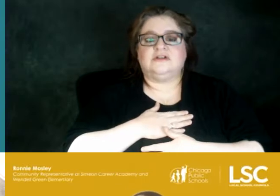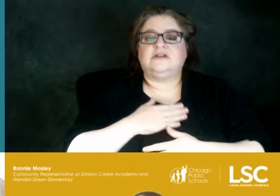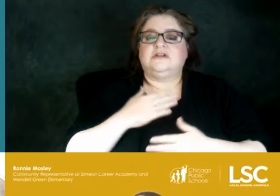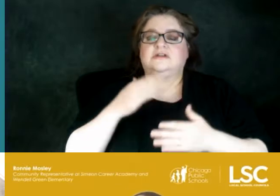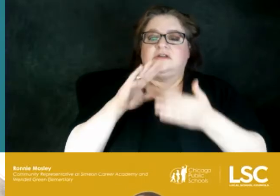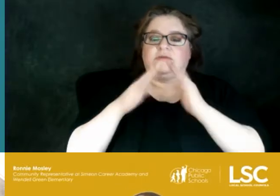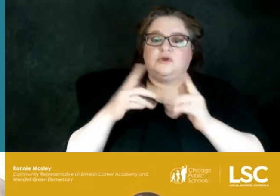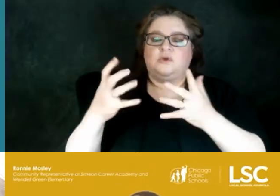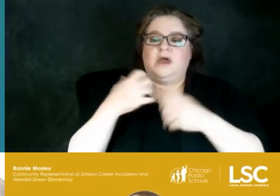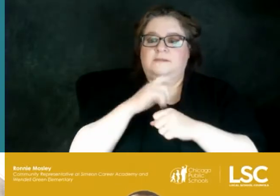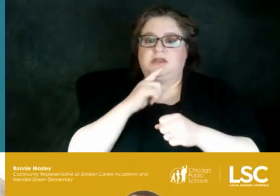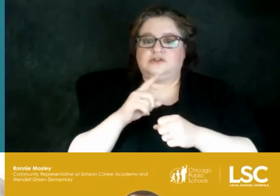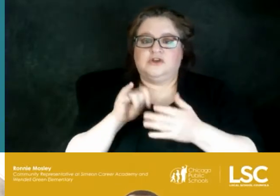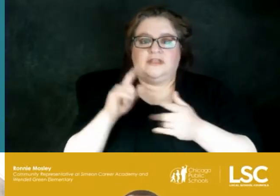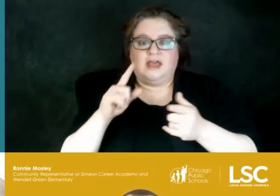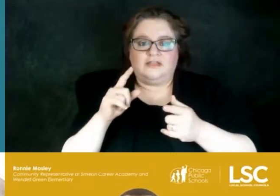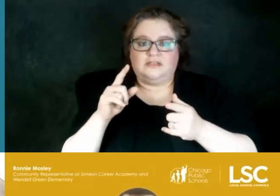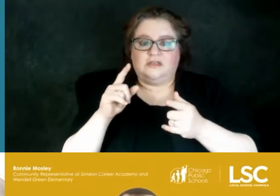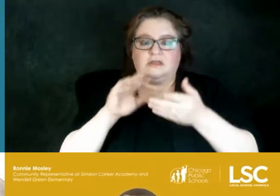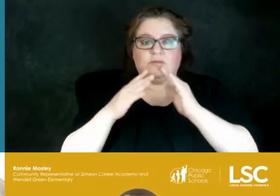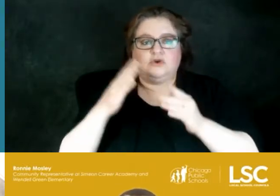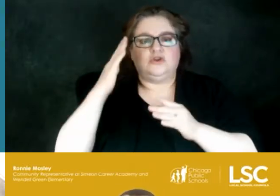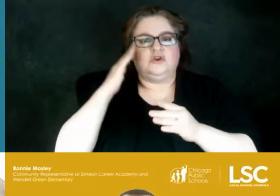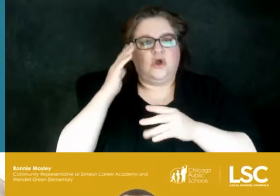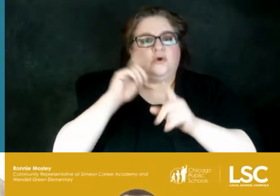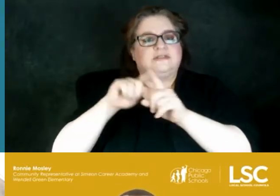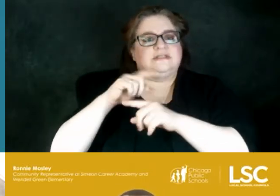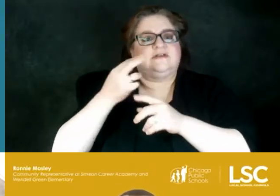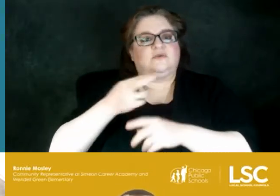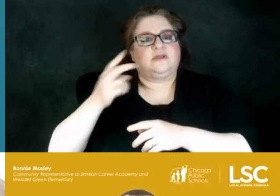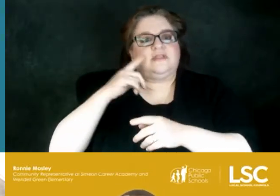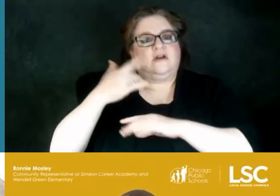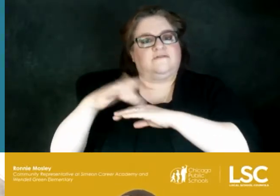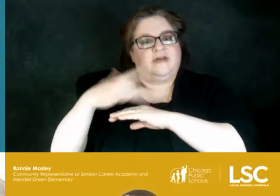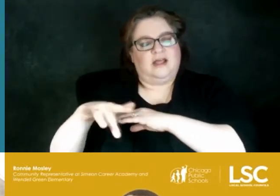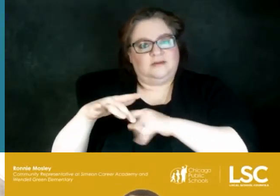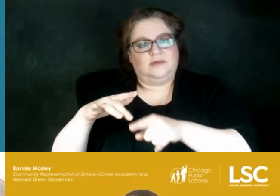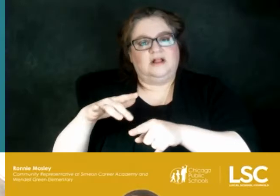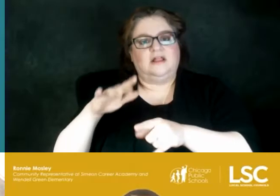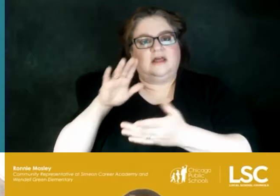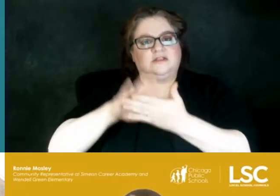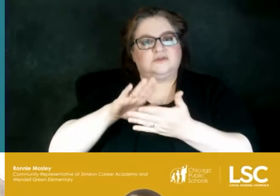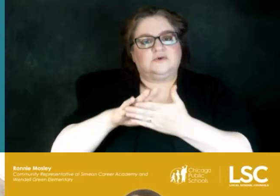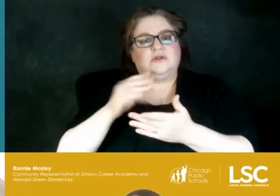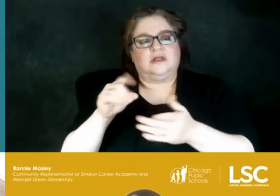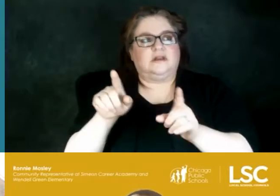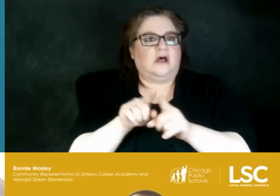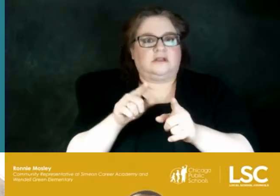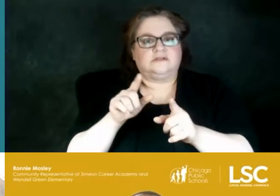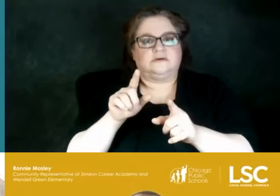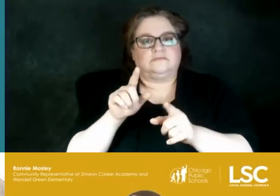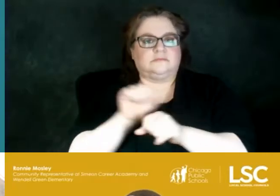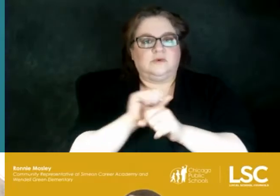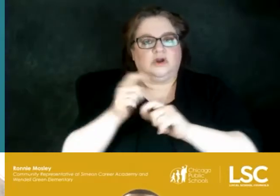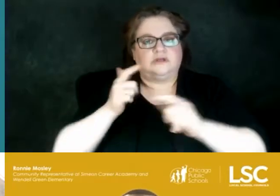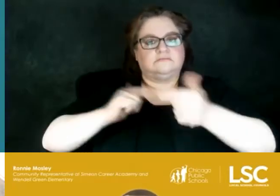Community, you want to make sure that the community knows what resources are available at the school, but then also that works two ways, right? So